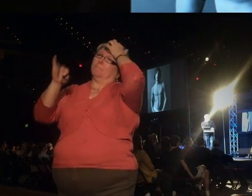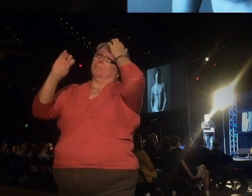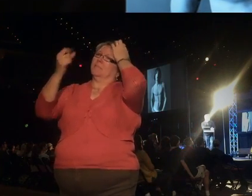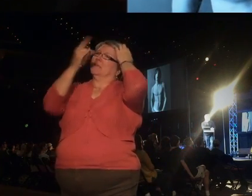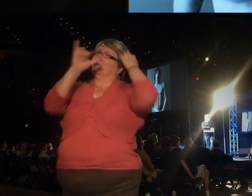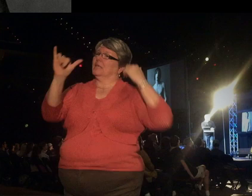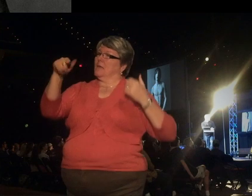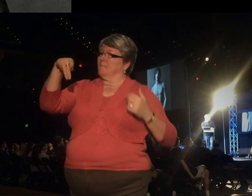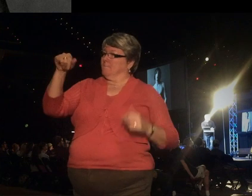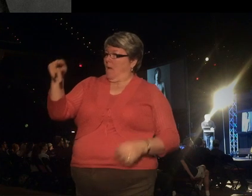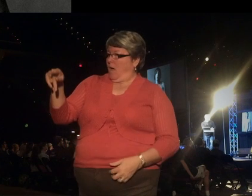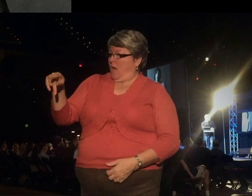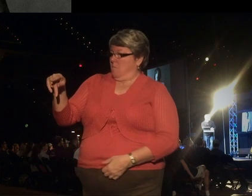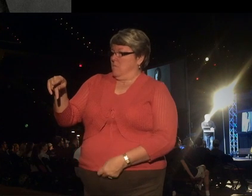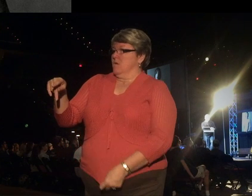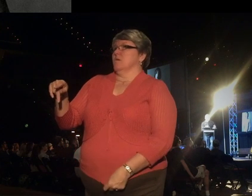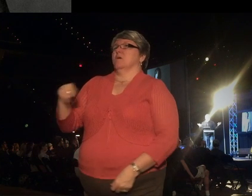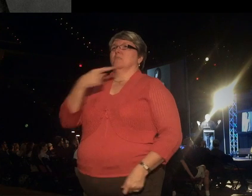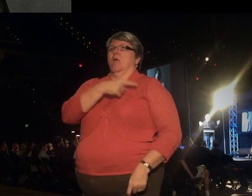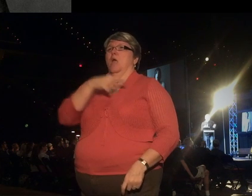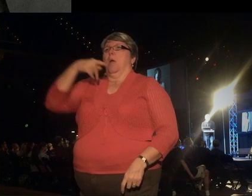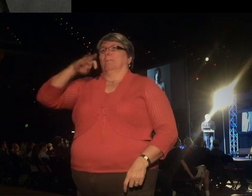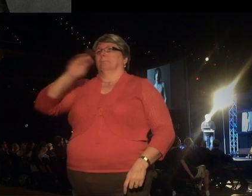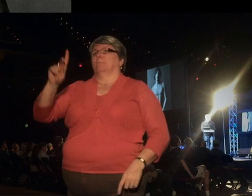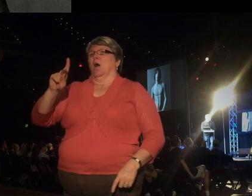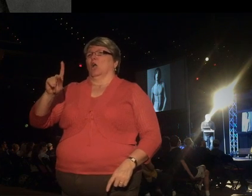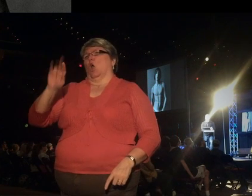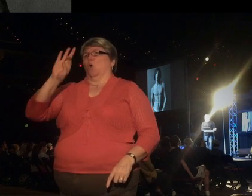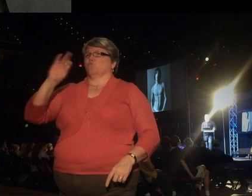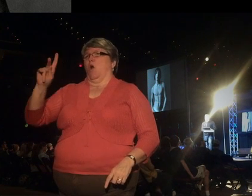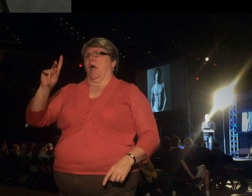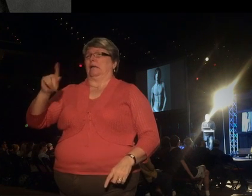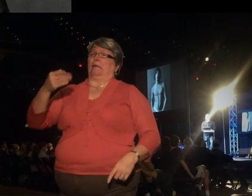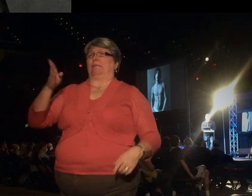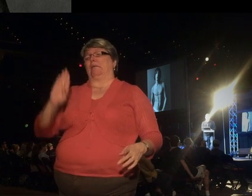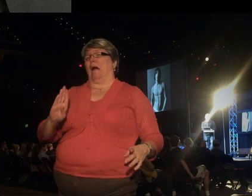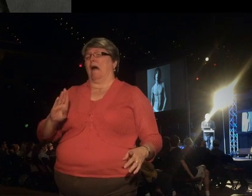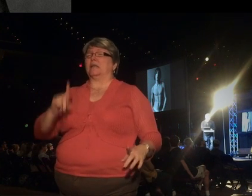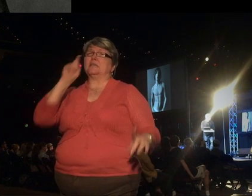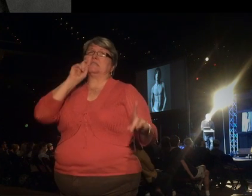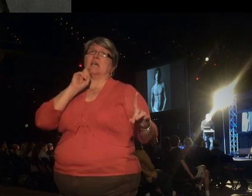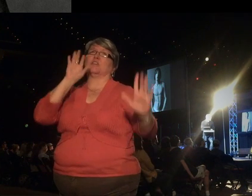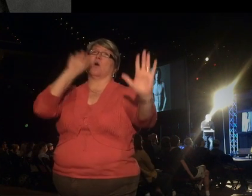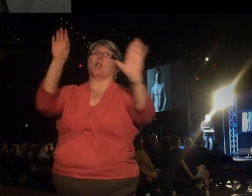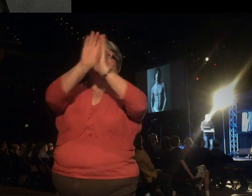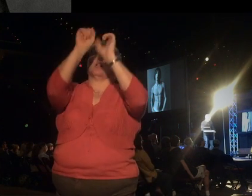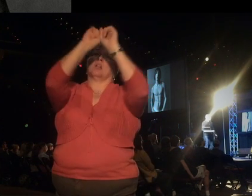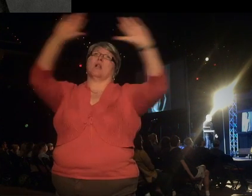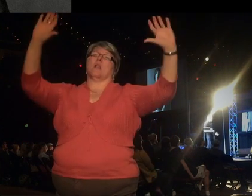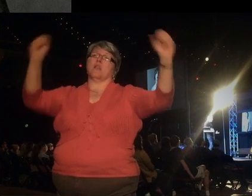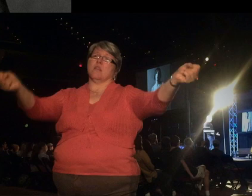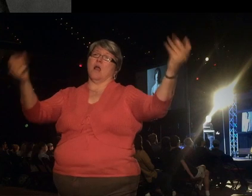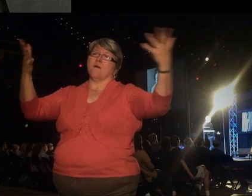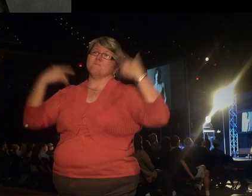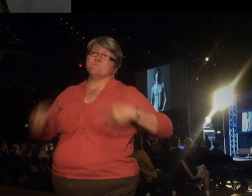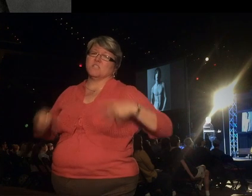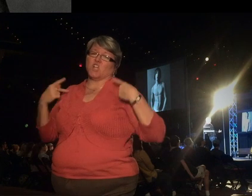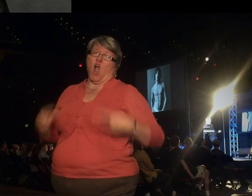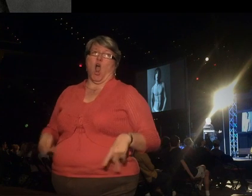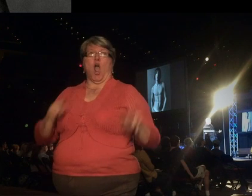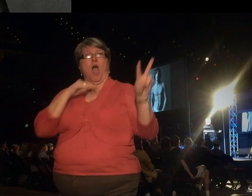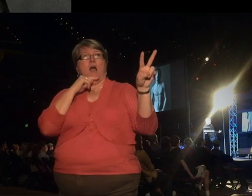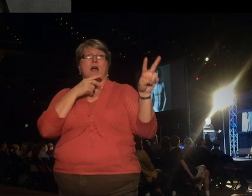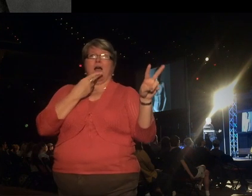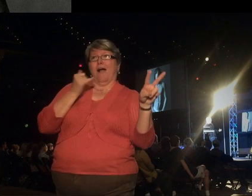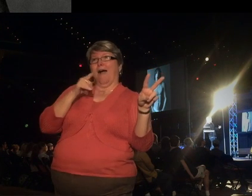Iggy Pop was a punk rock god in the 70s, sexual icon, right? And he's got a lot of the physical features that are